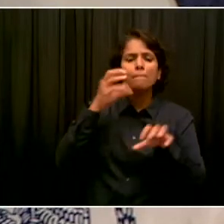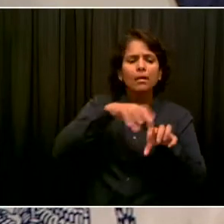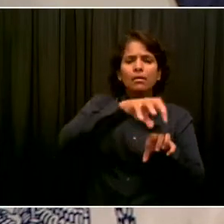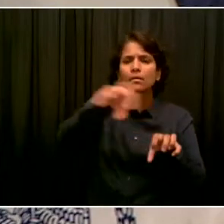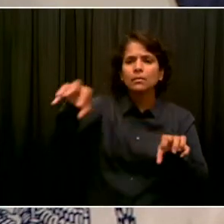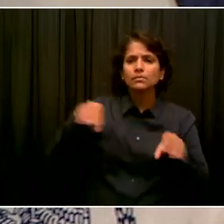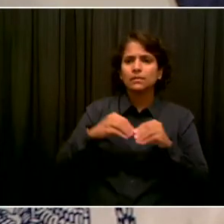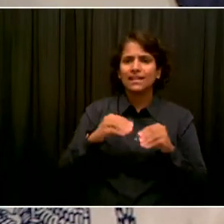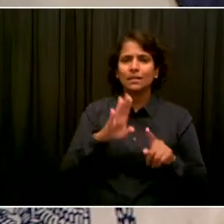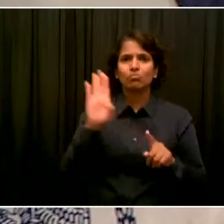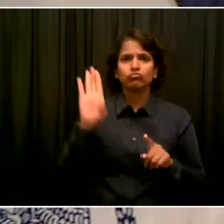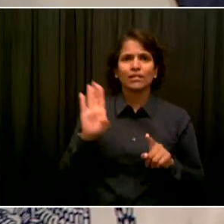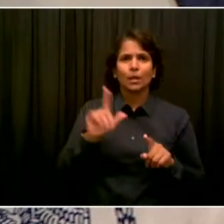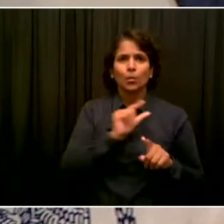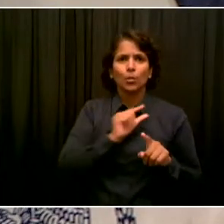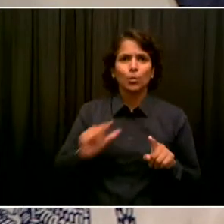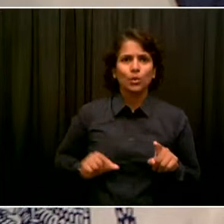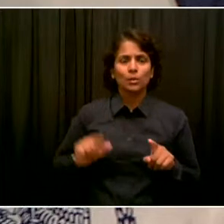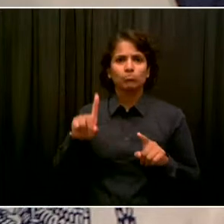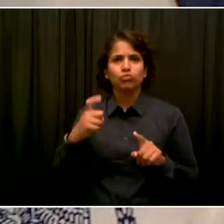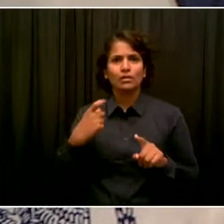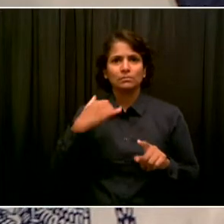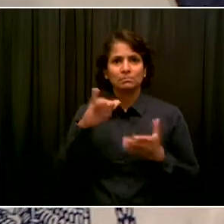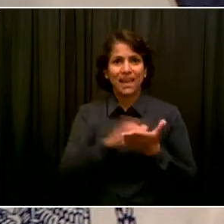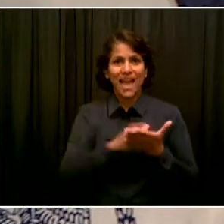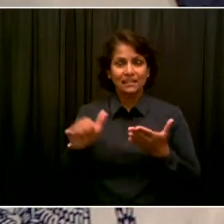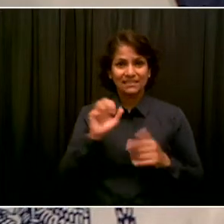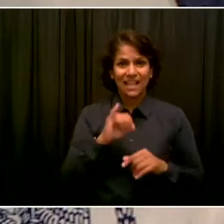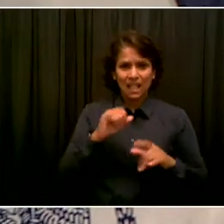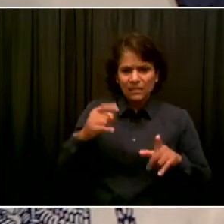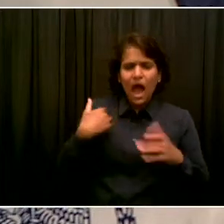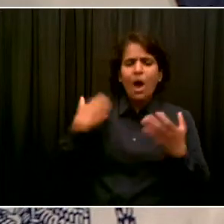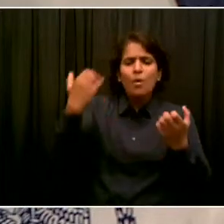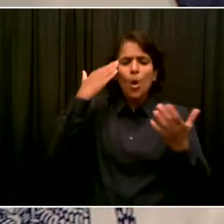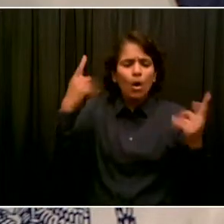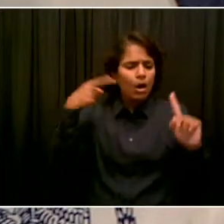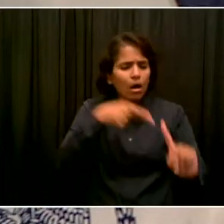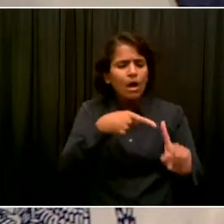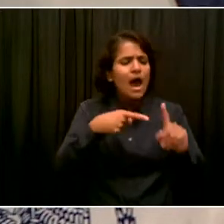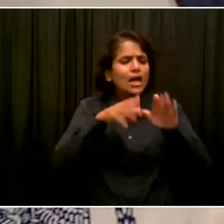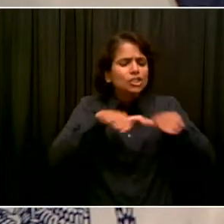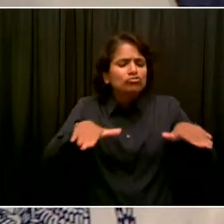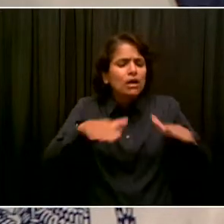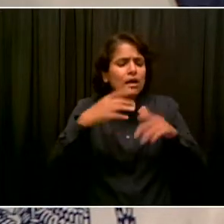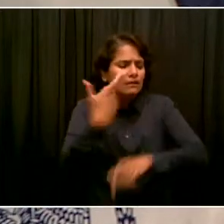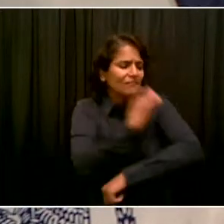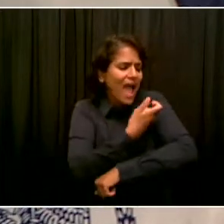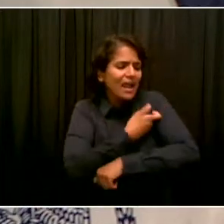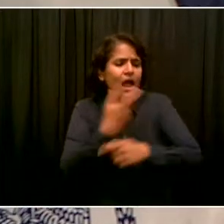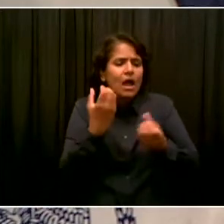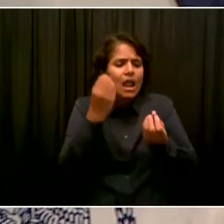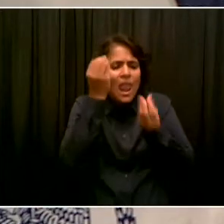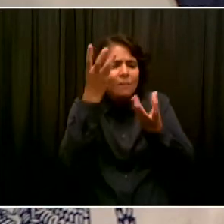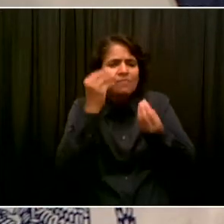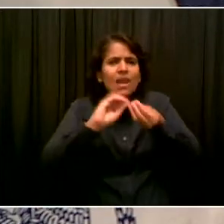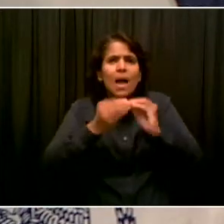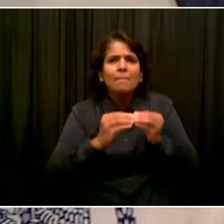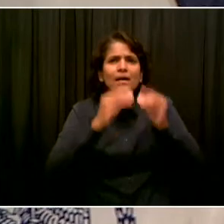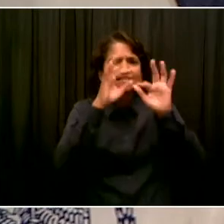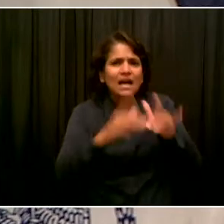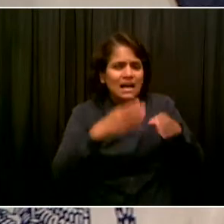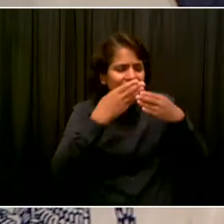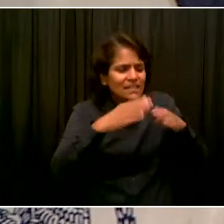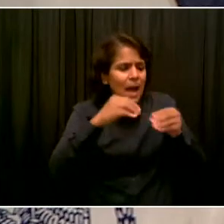and DOE for more granular youth vaccination data. I'm wondering if you can provide that or if you